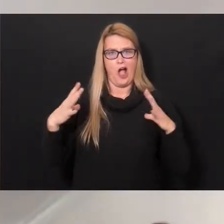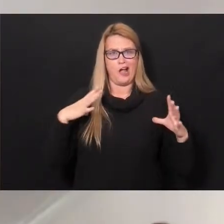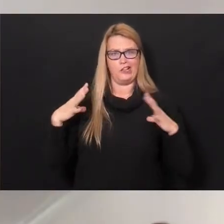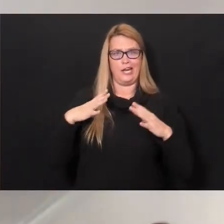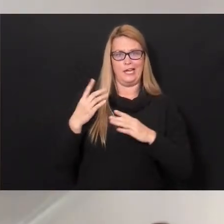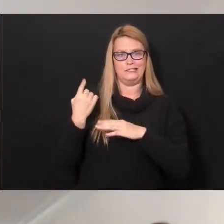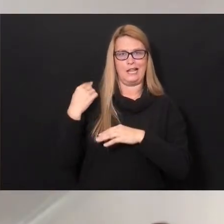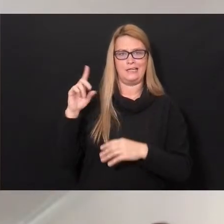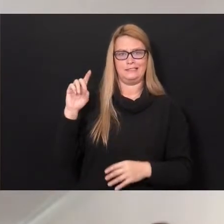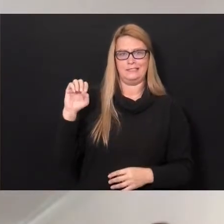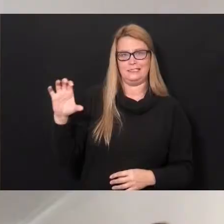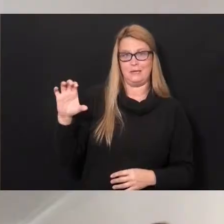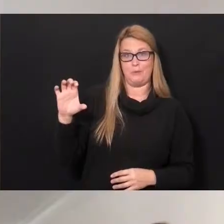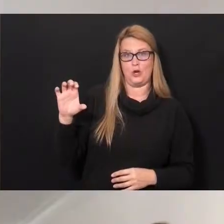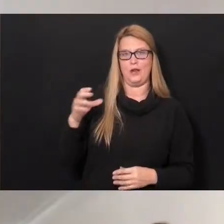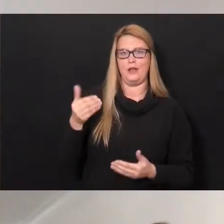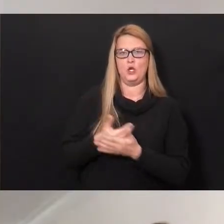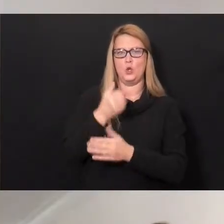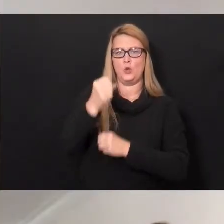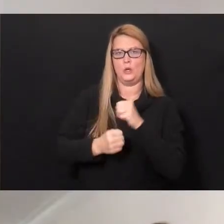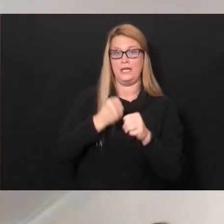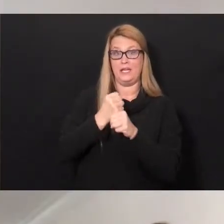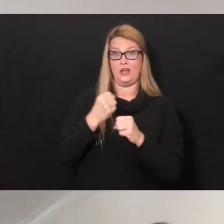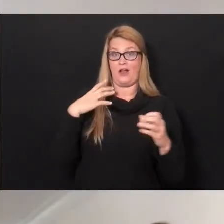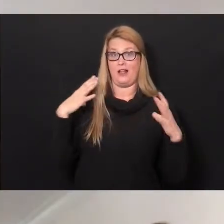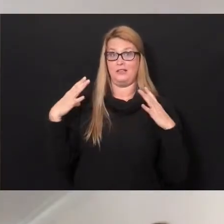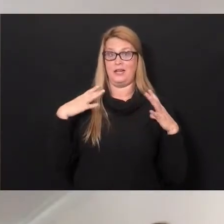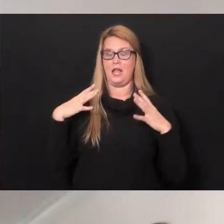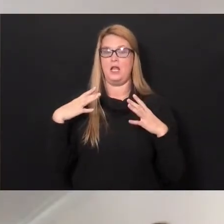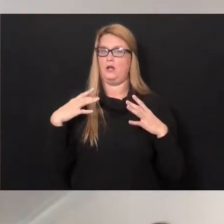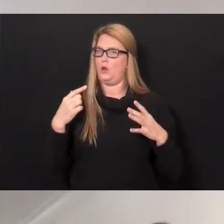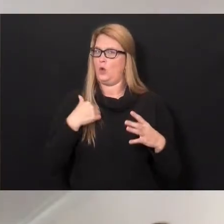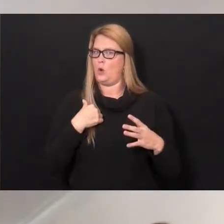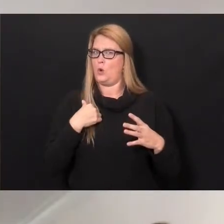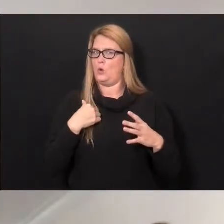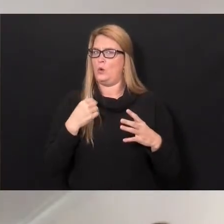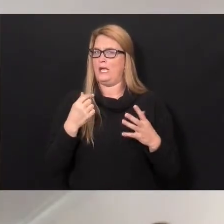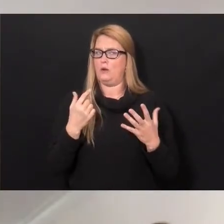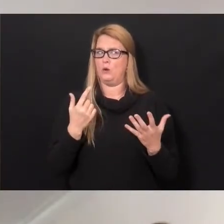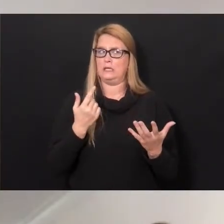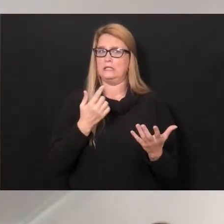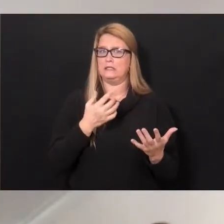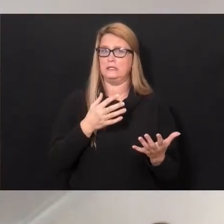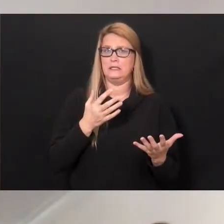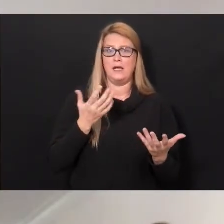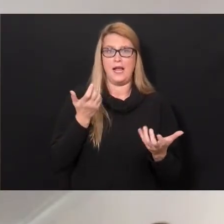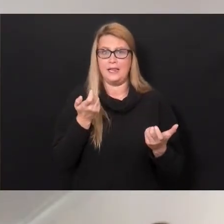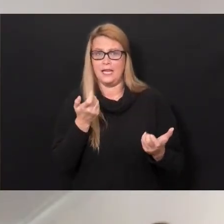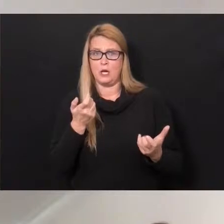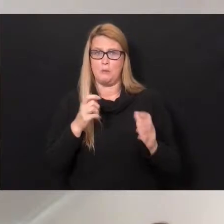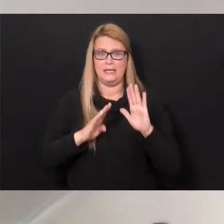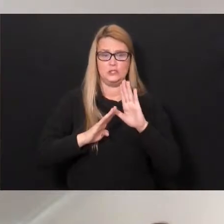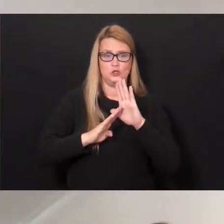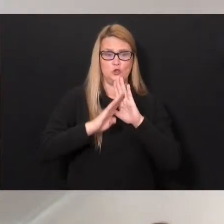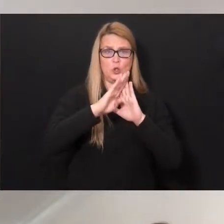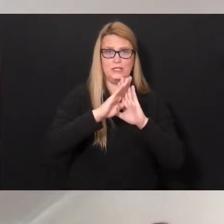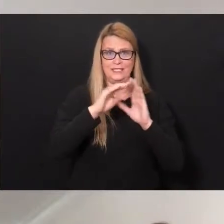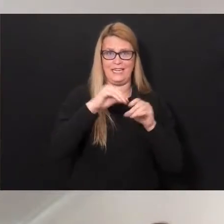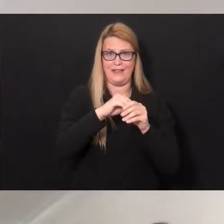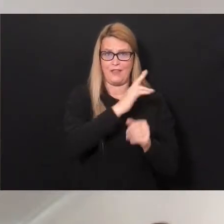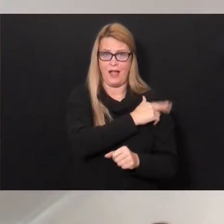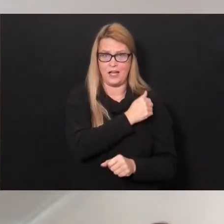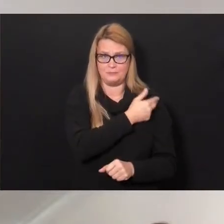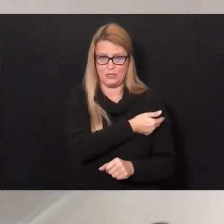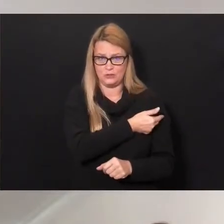we would have guessed about now we'd be really, really very full and perhaps even surging in the hospitals.